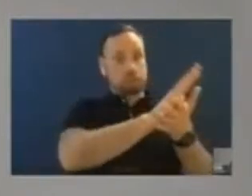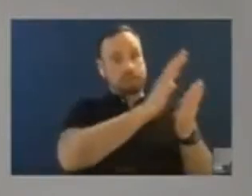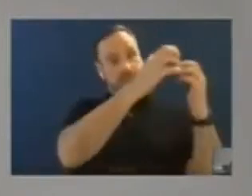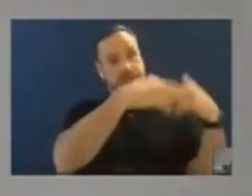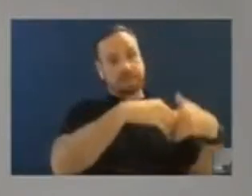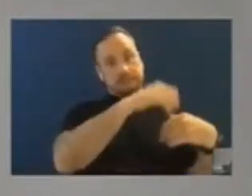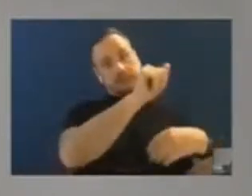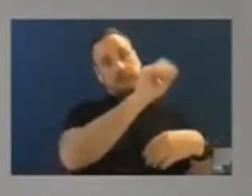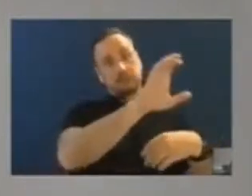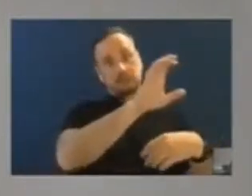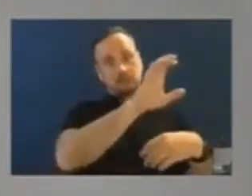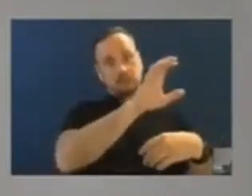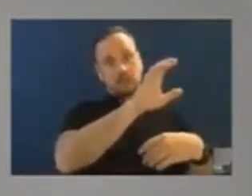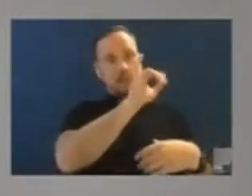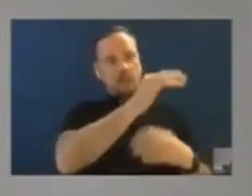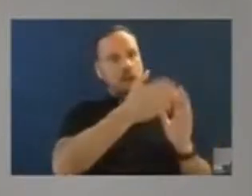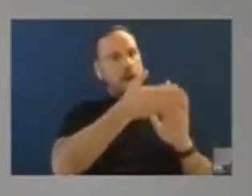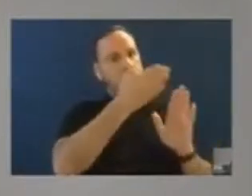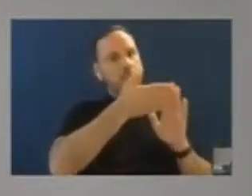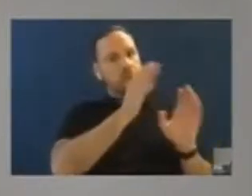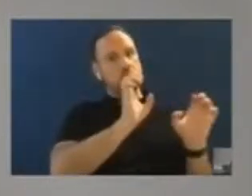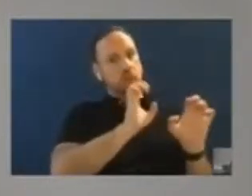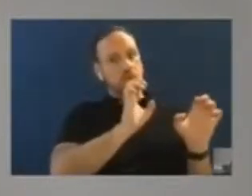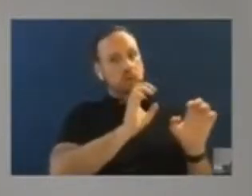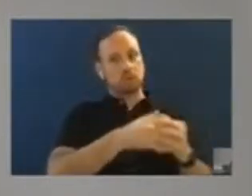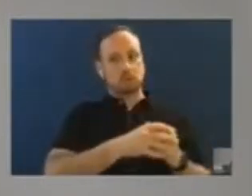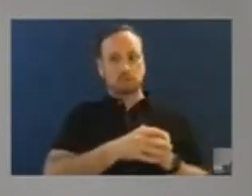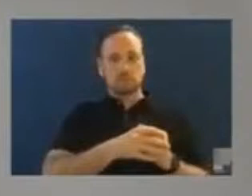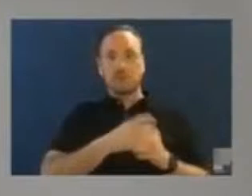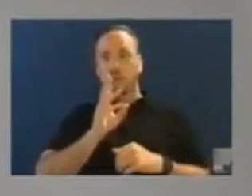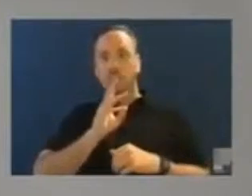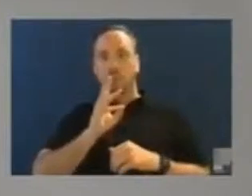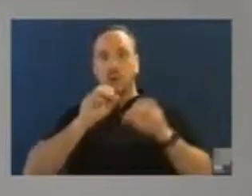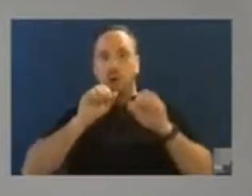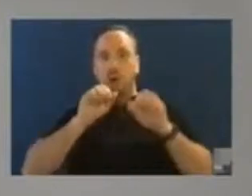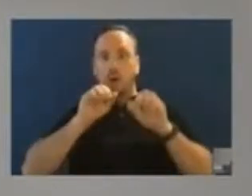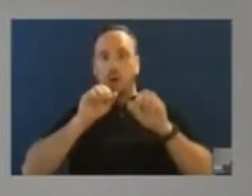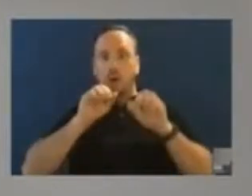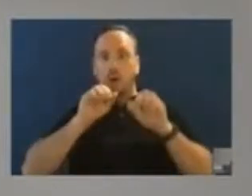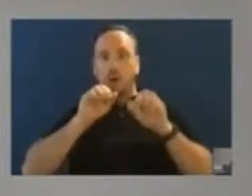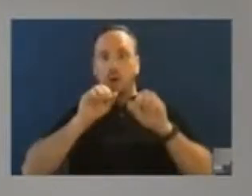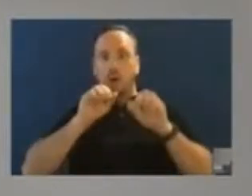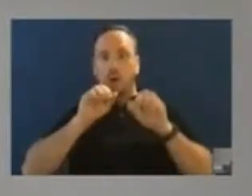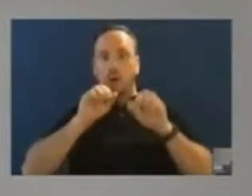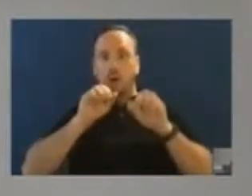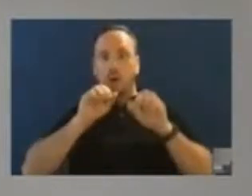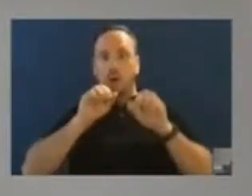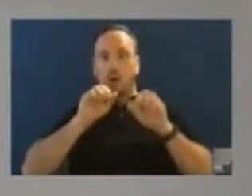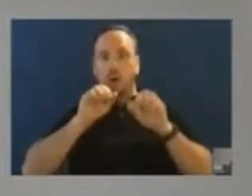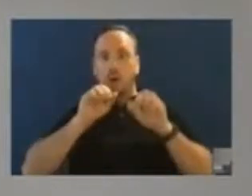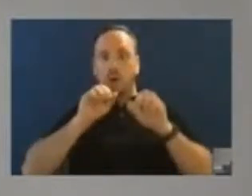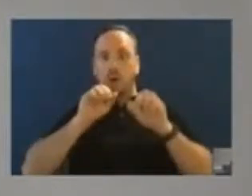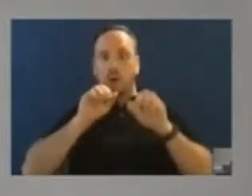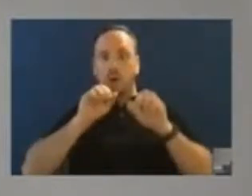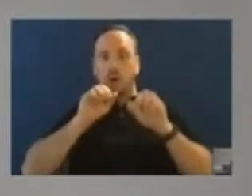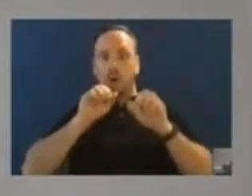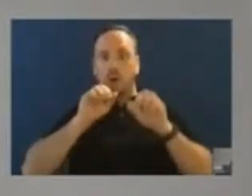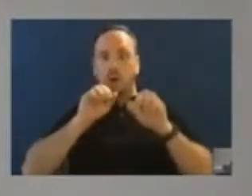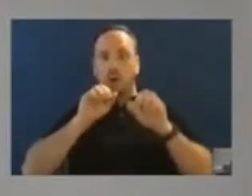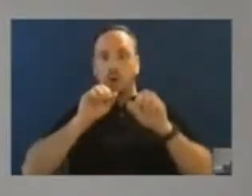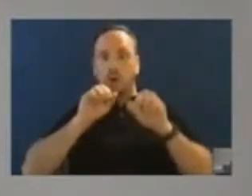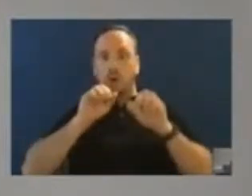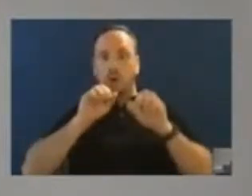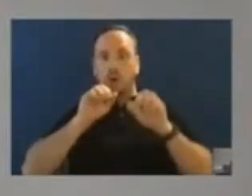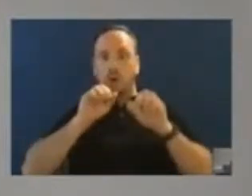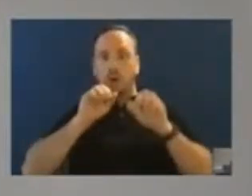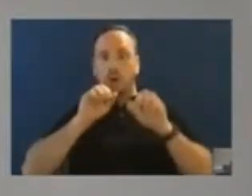emergency. If we've got water flowing down the hallway, that's an operational emergency. They take precedence. Our goal is to have those turned around